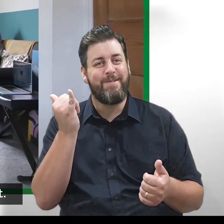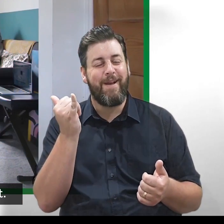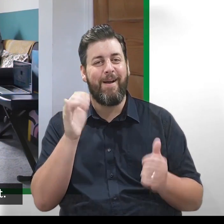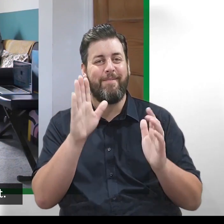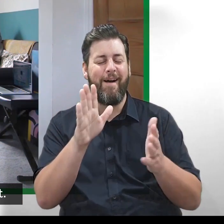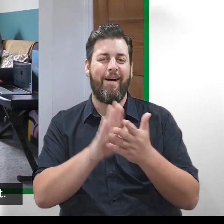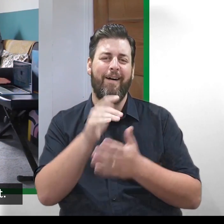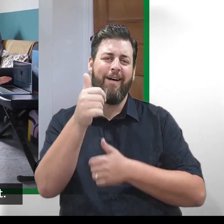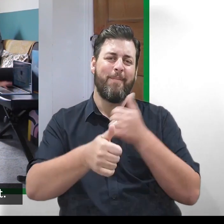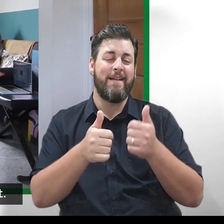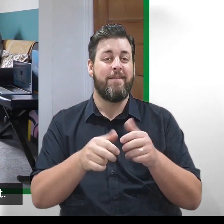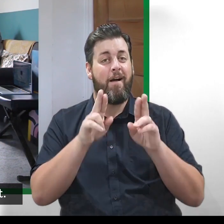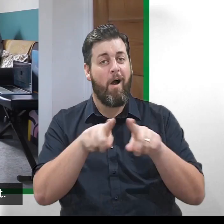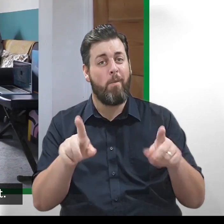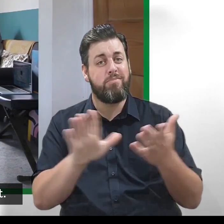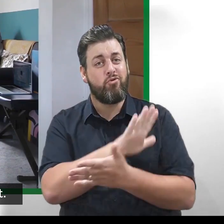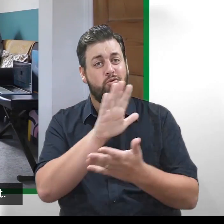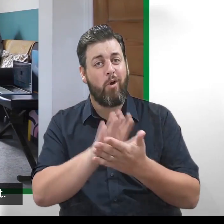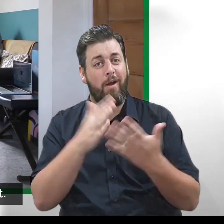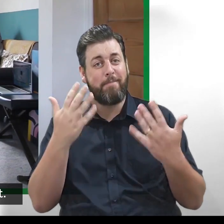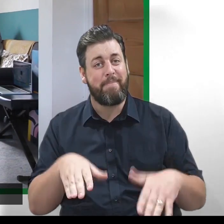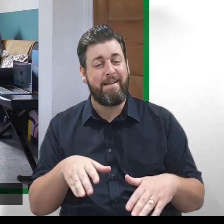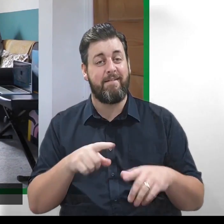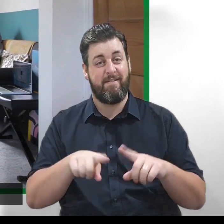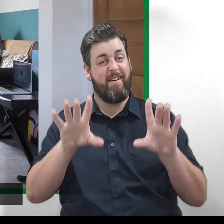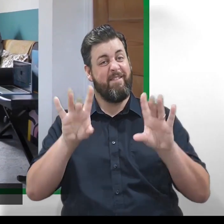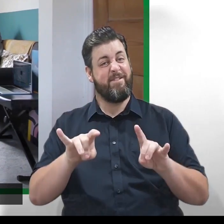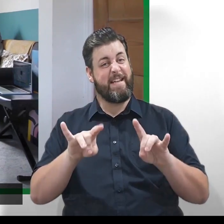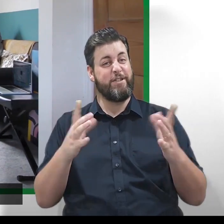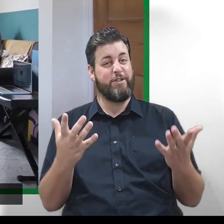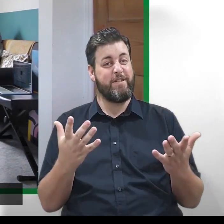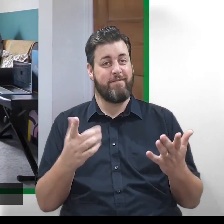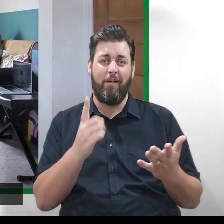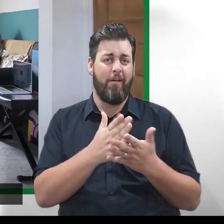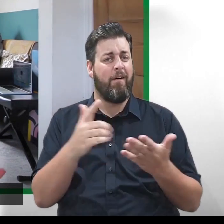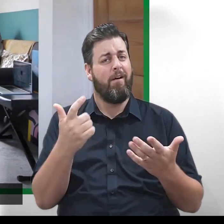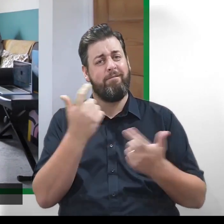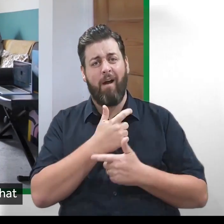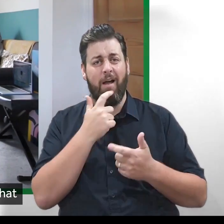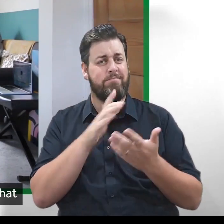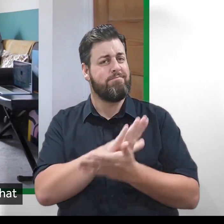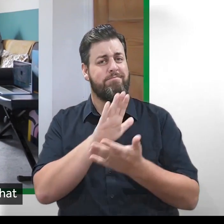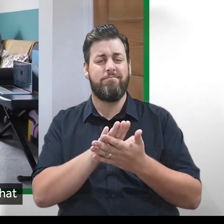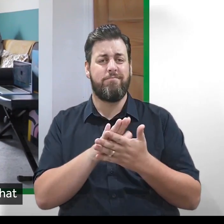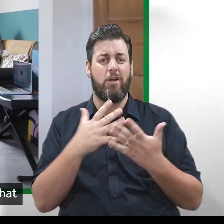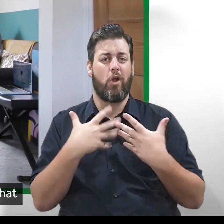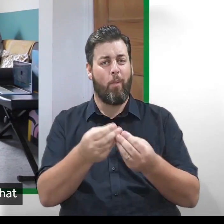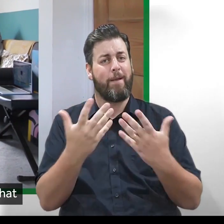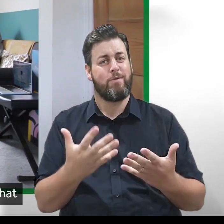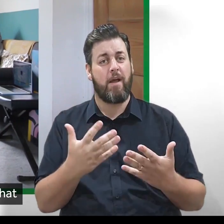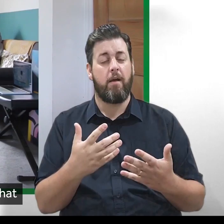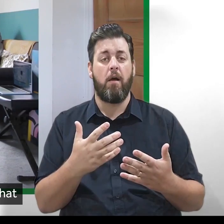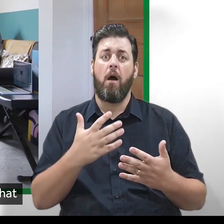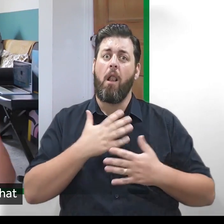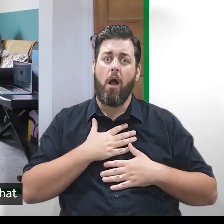Awesome, well done, that was amazing. I hope you enjoyed that. So this is the end of the dance class. That was so much fun. I really enjoyed being here with you